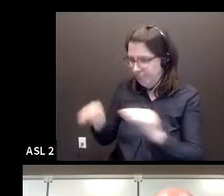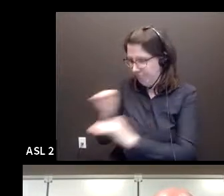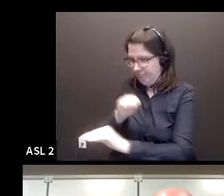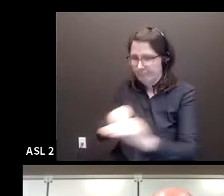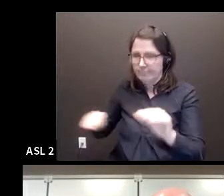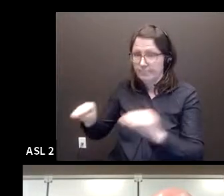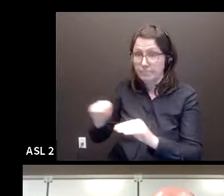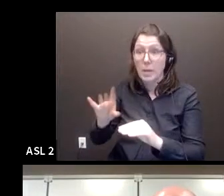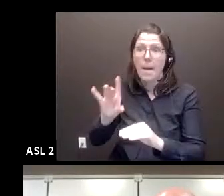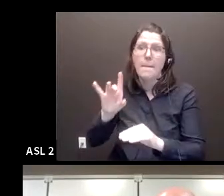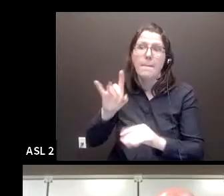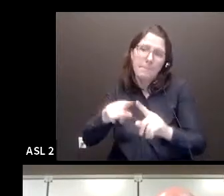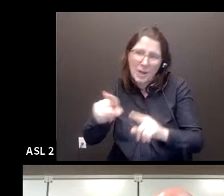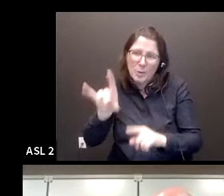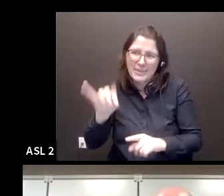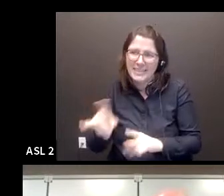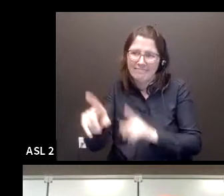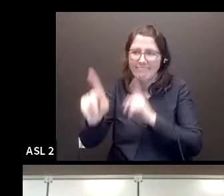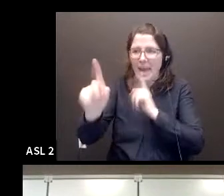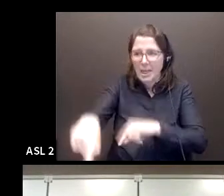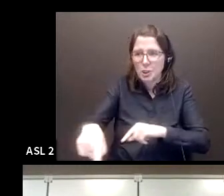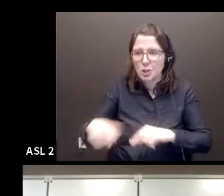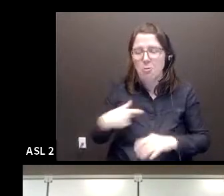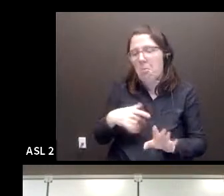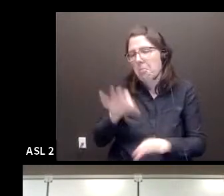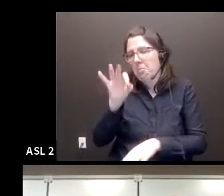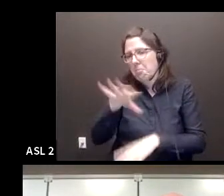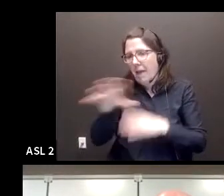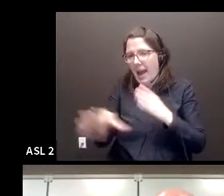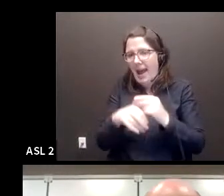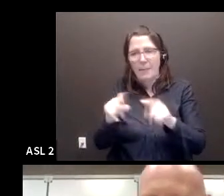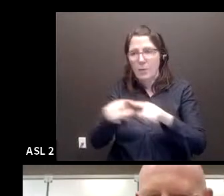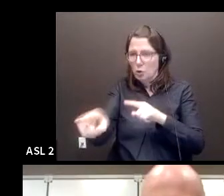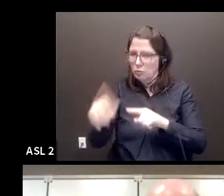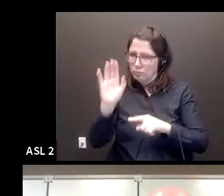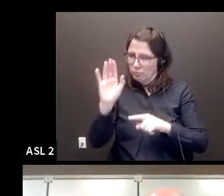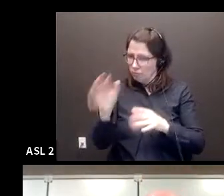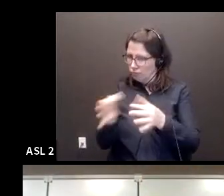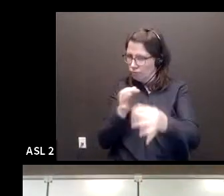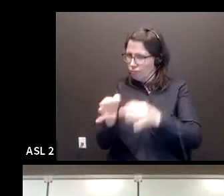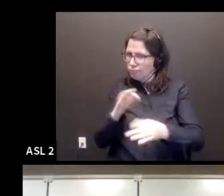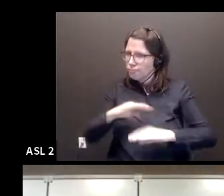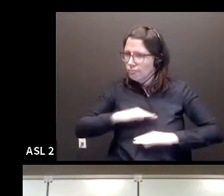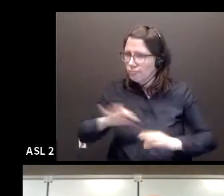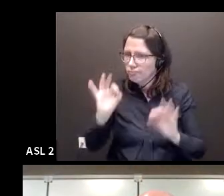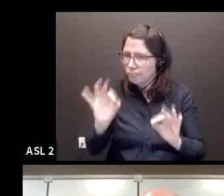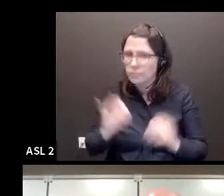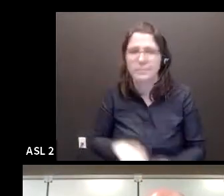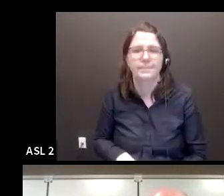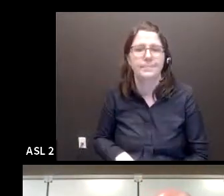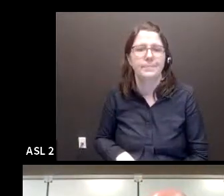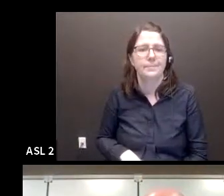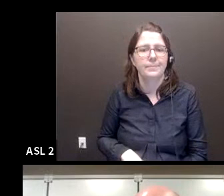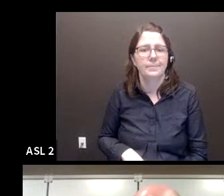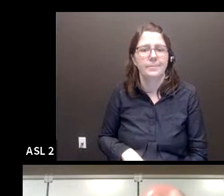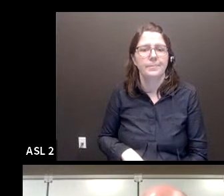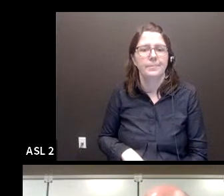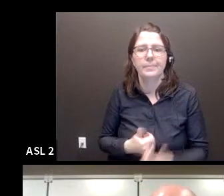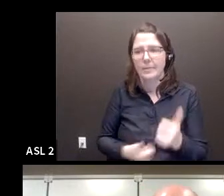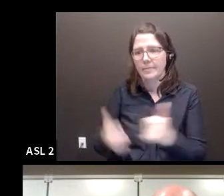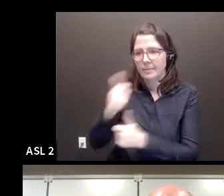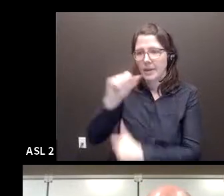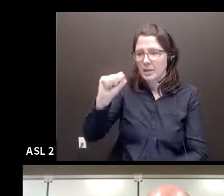answered that actually yeah making it sorry it wasn't okay good just just a just a caveat on that though member johnson